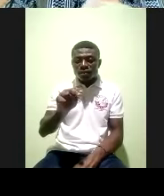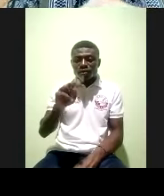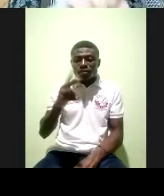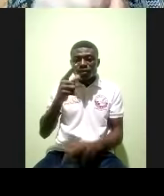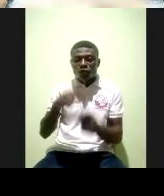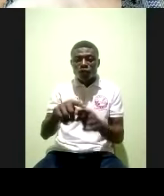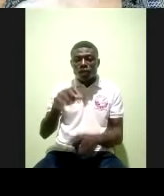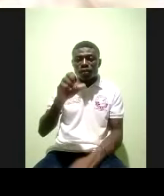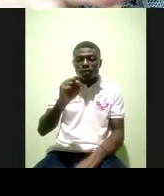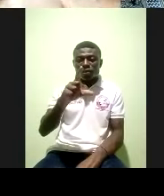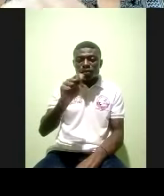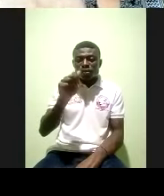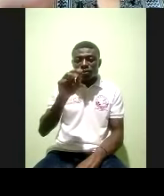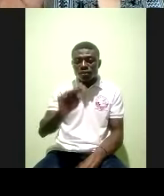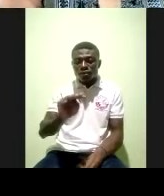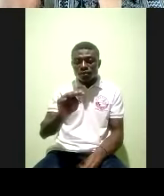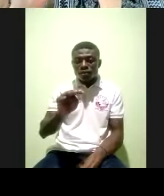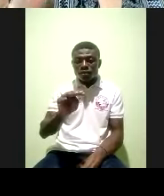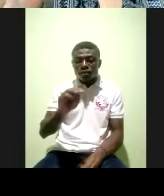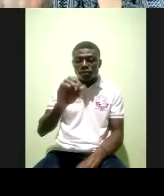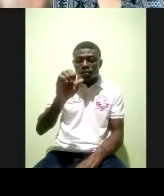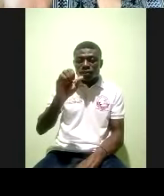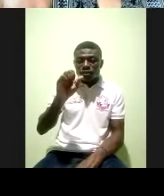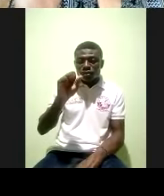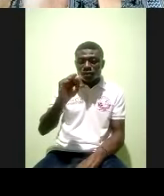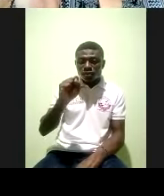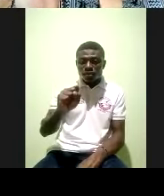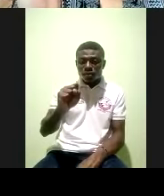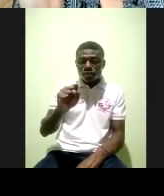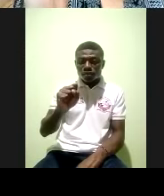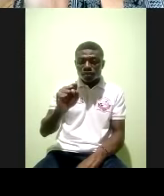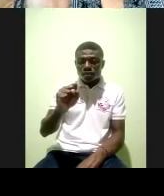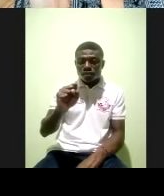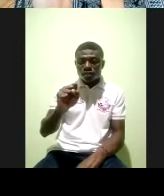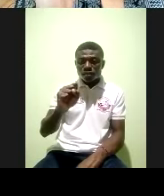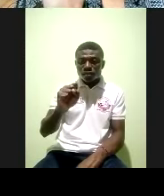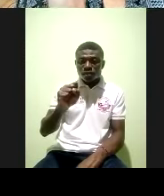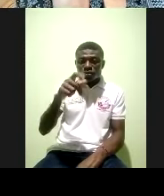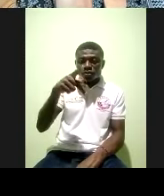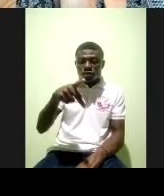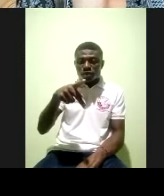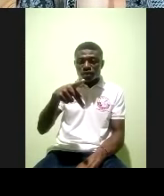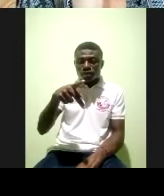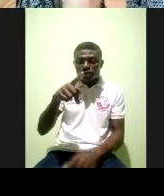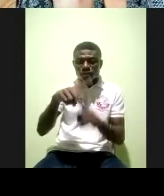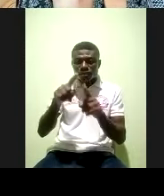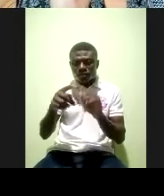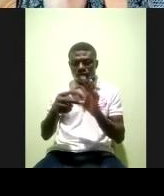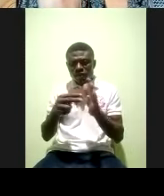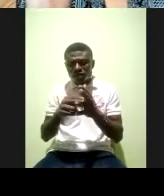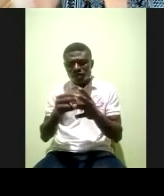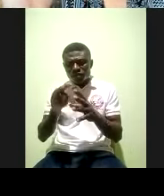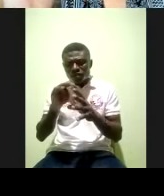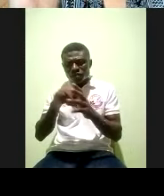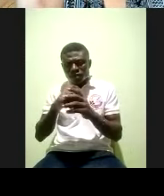spin, S is written, and the words are reversed as well as the mirror images, and they